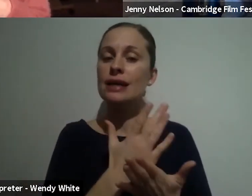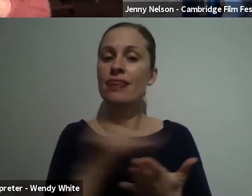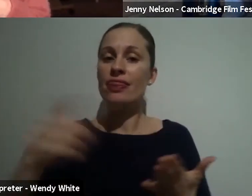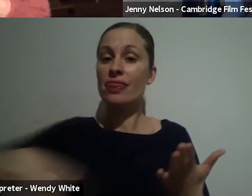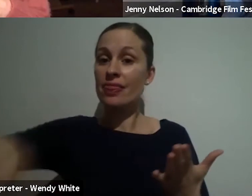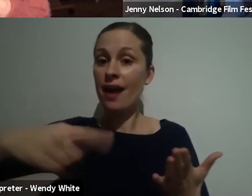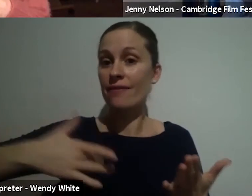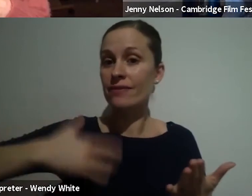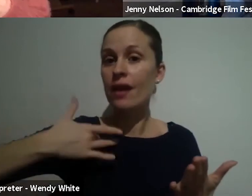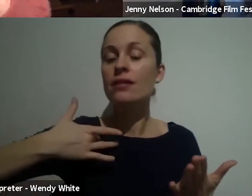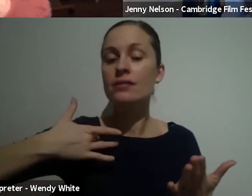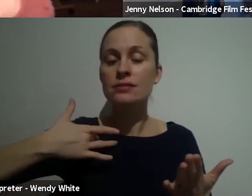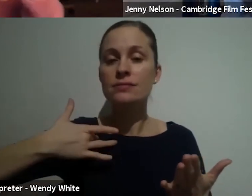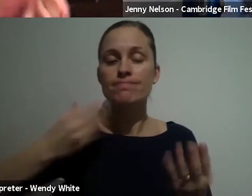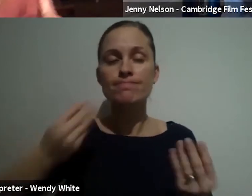that was